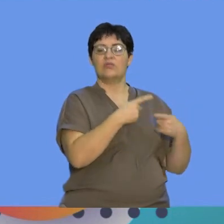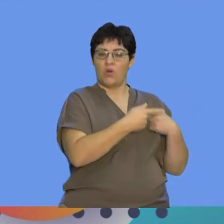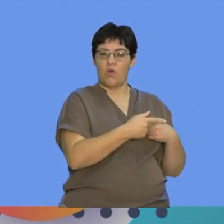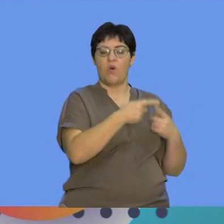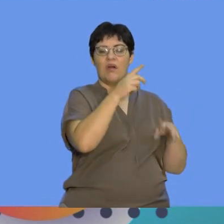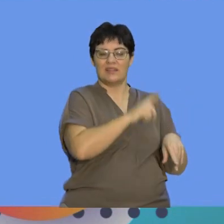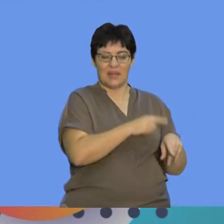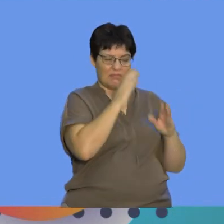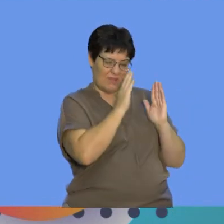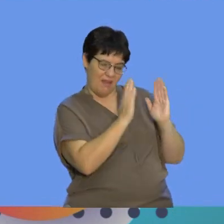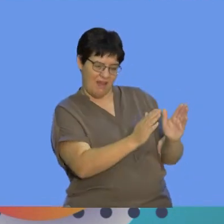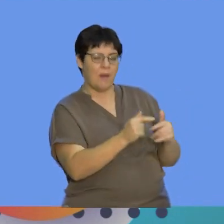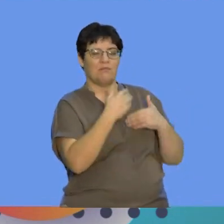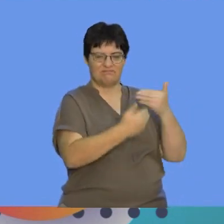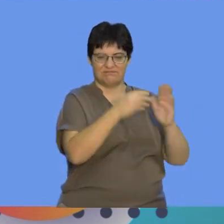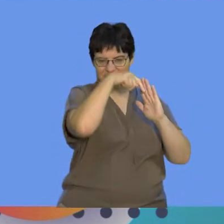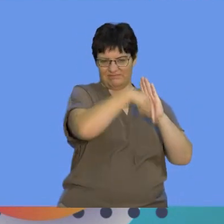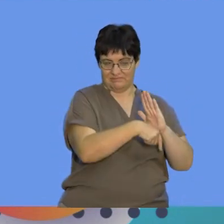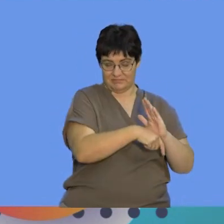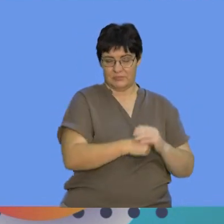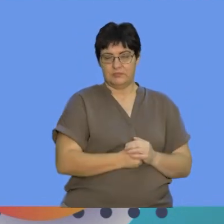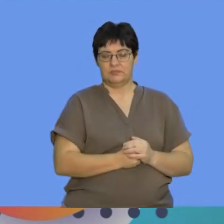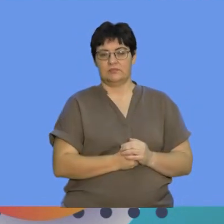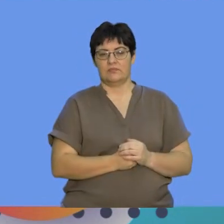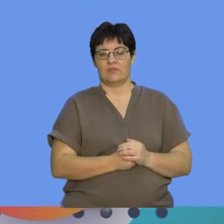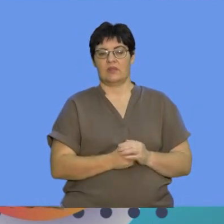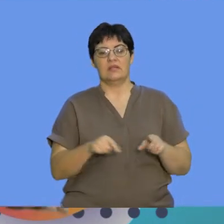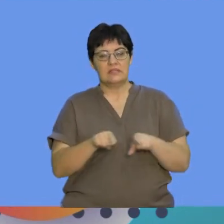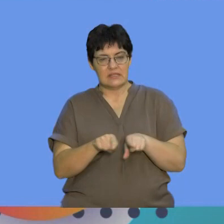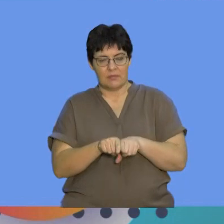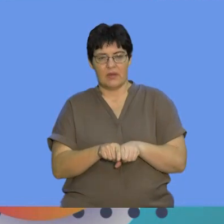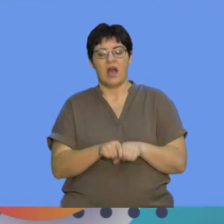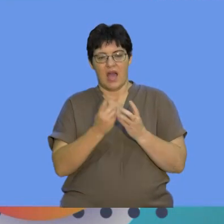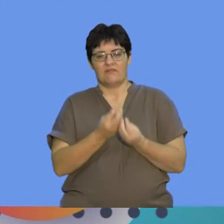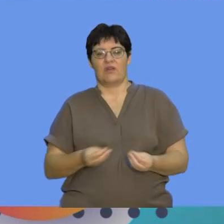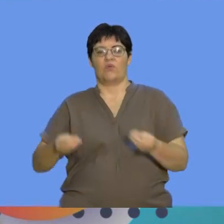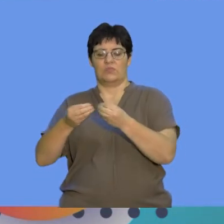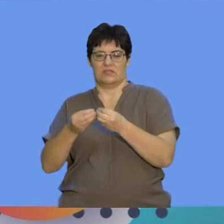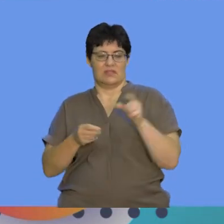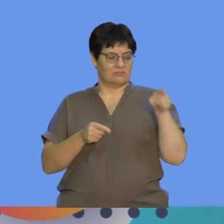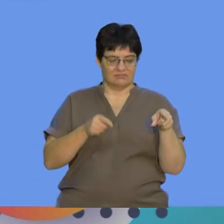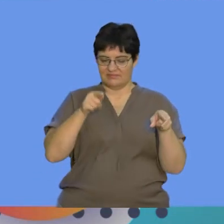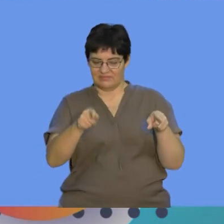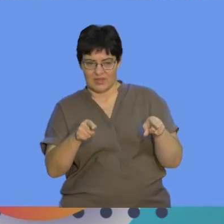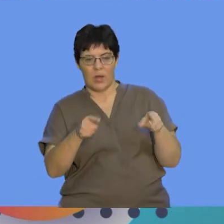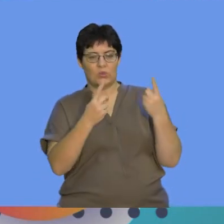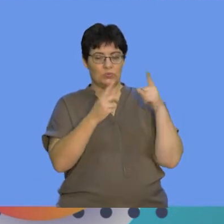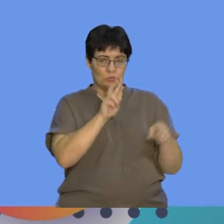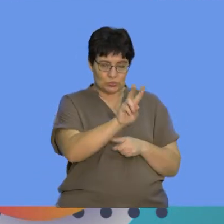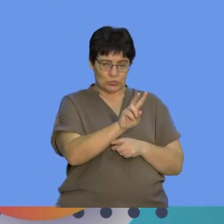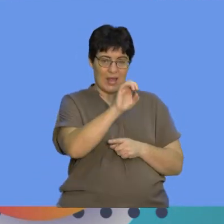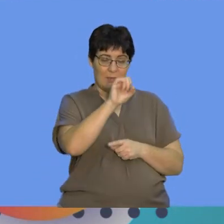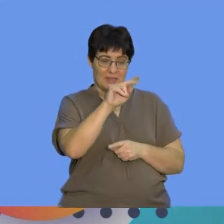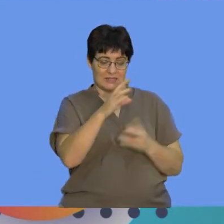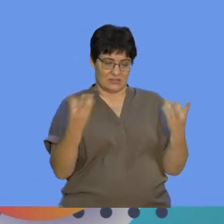into detail as we go along. And then again, we spoke about compounds, which is made up of elements. So elements and